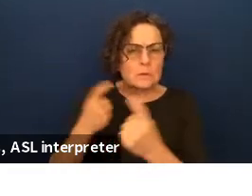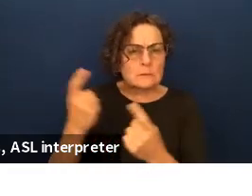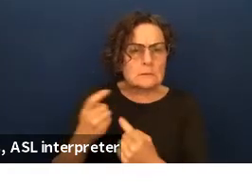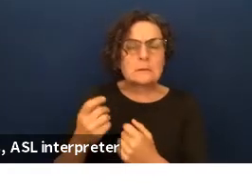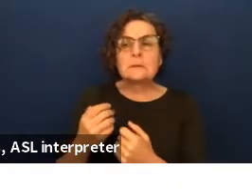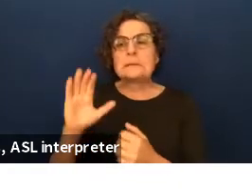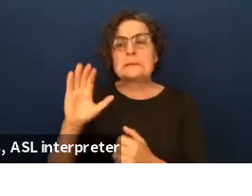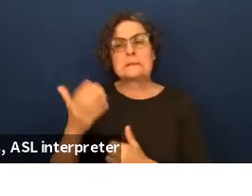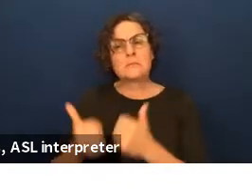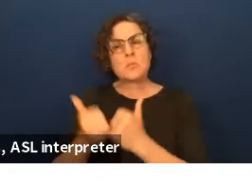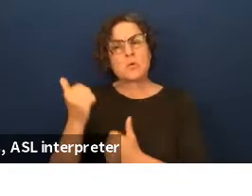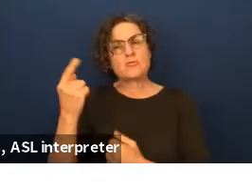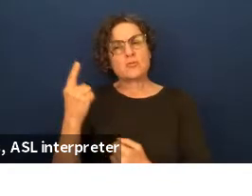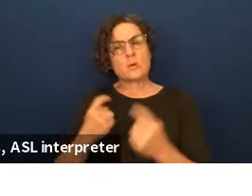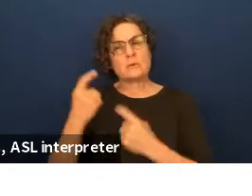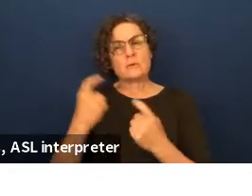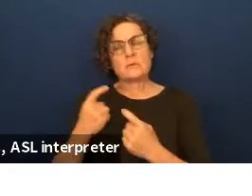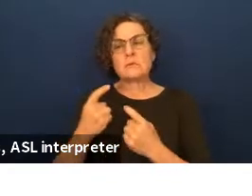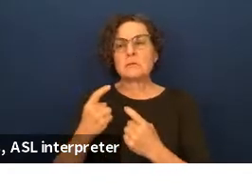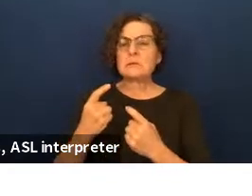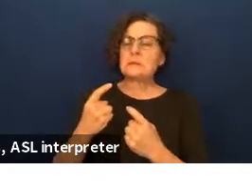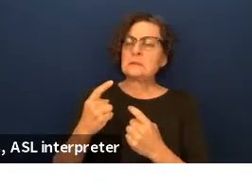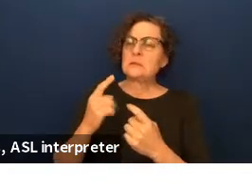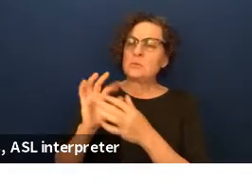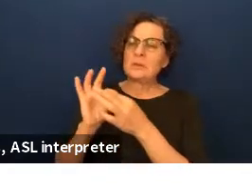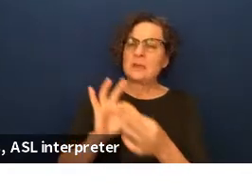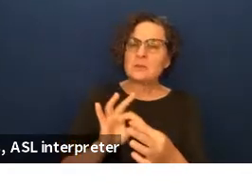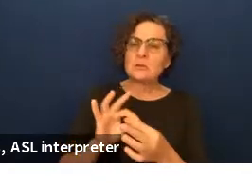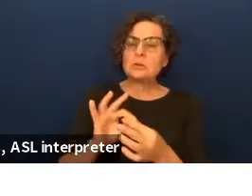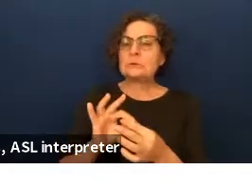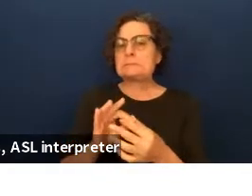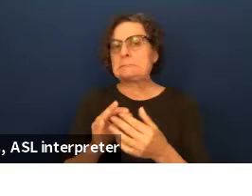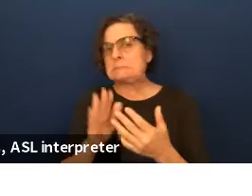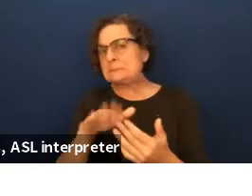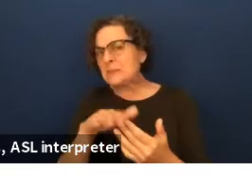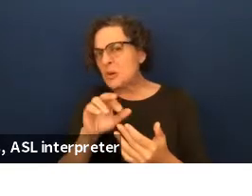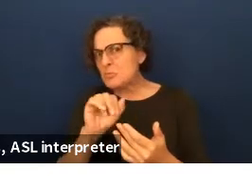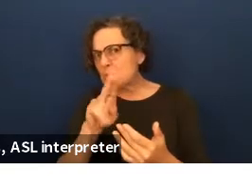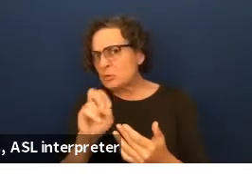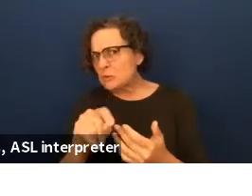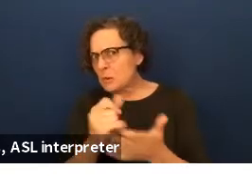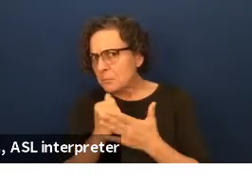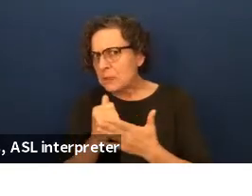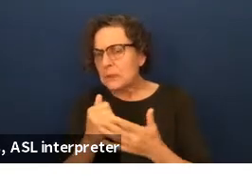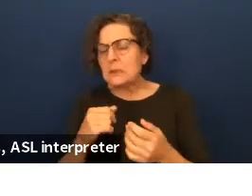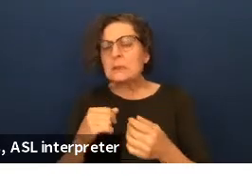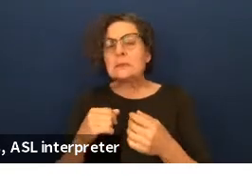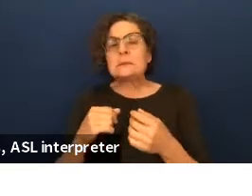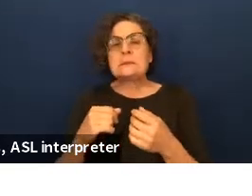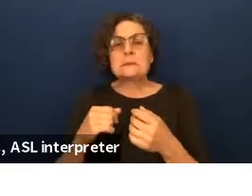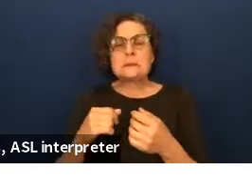like the questions are really around, Bruce, maybe you can help with this as far as